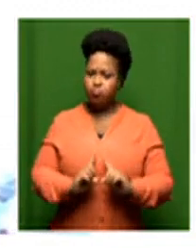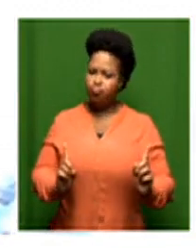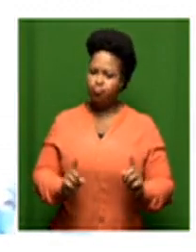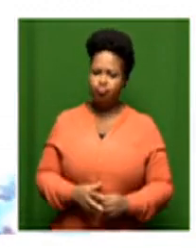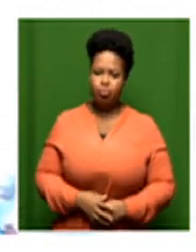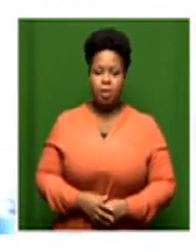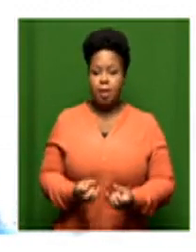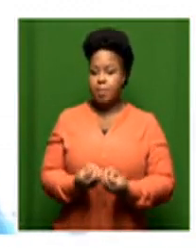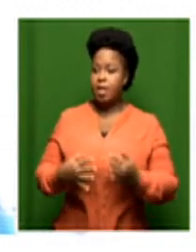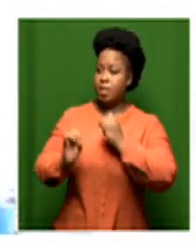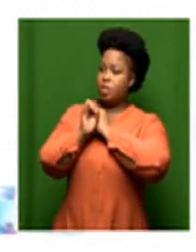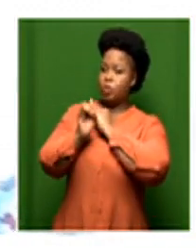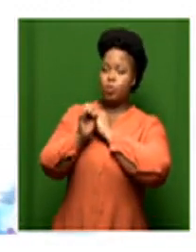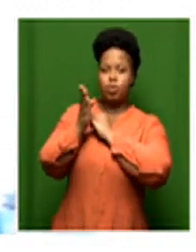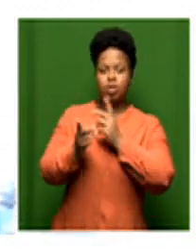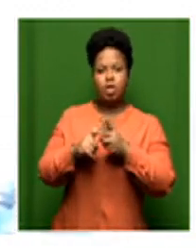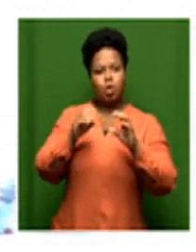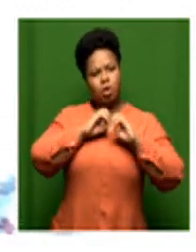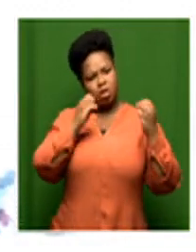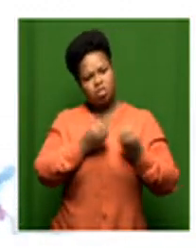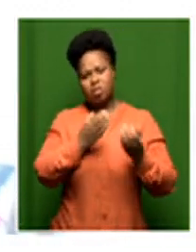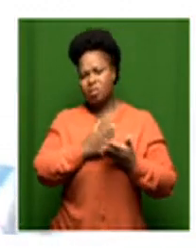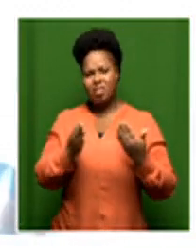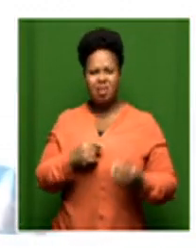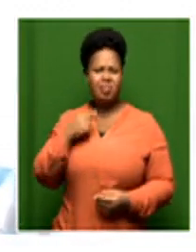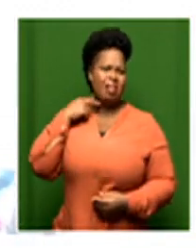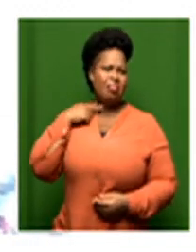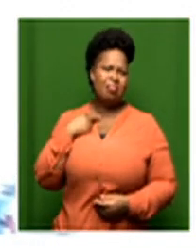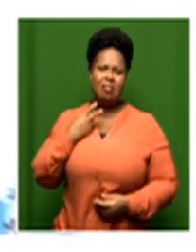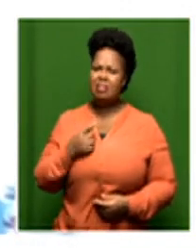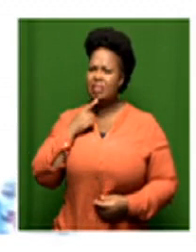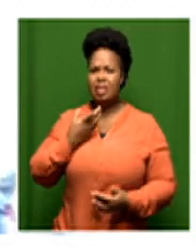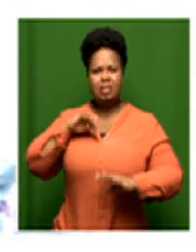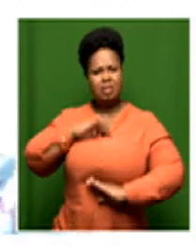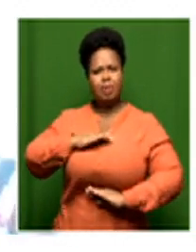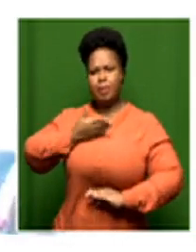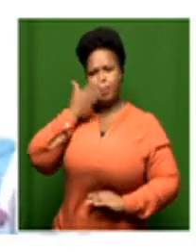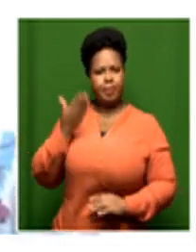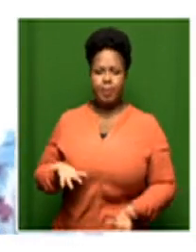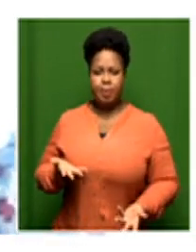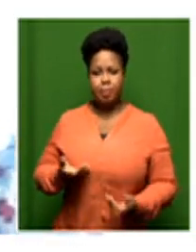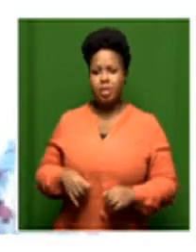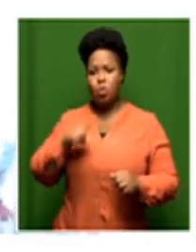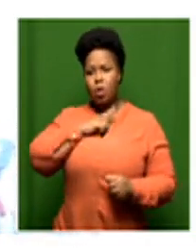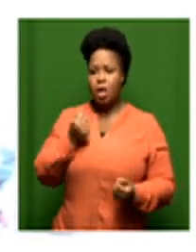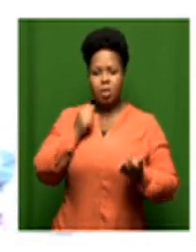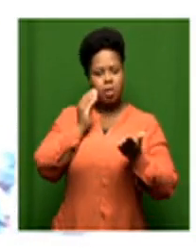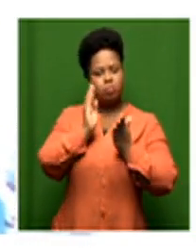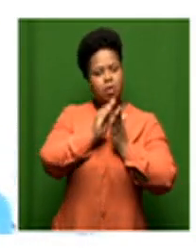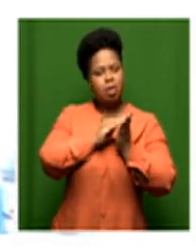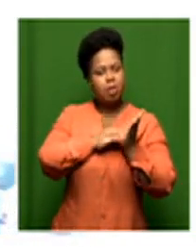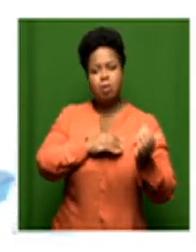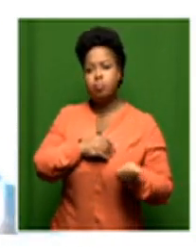Many institutions, many organizations have expressed, in this case, their submissions. We are